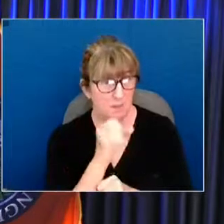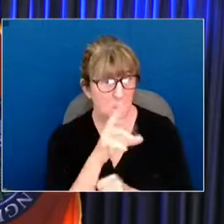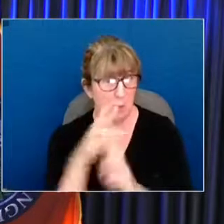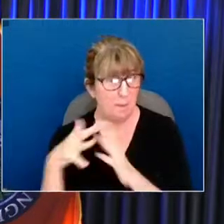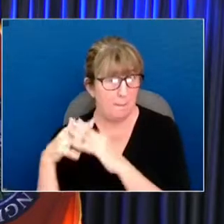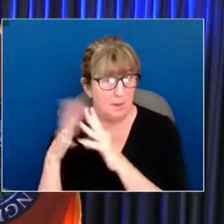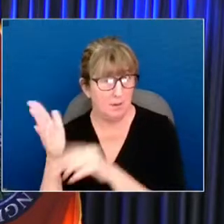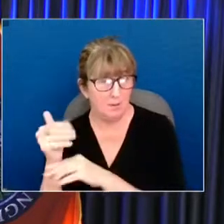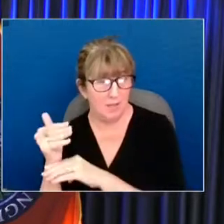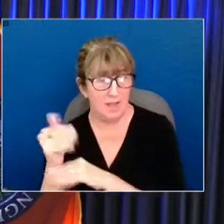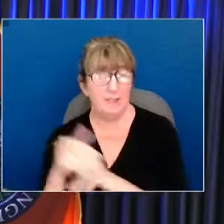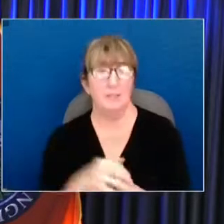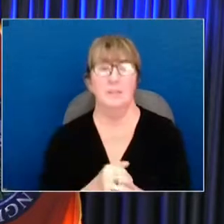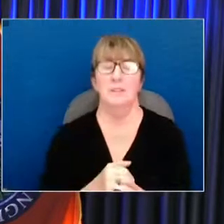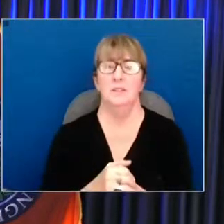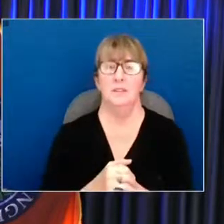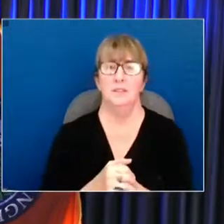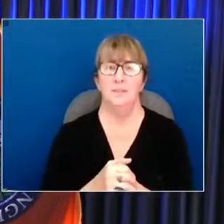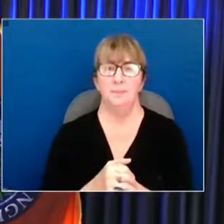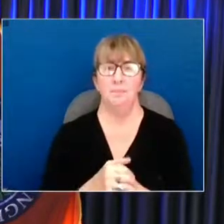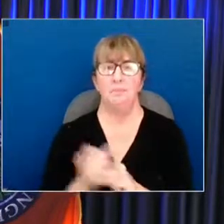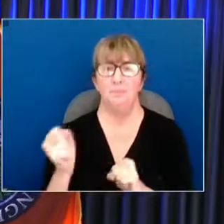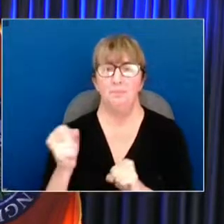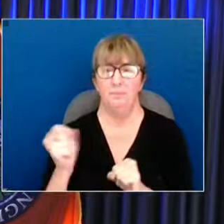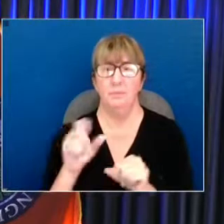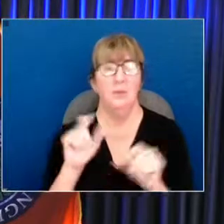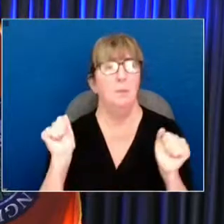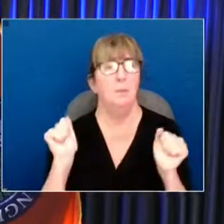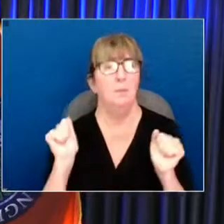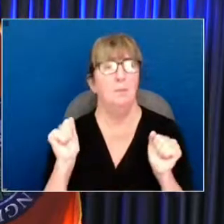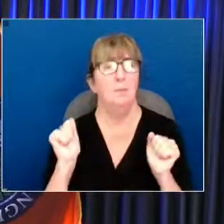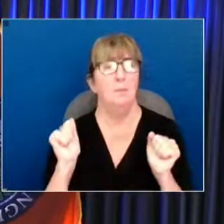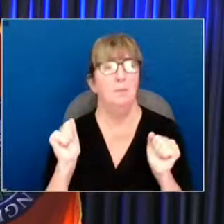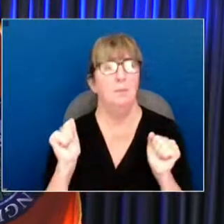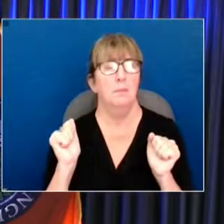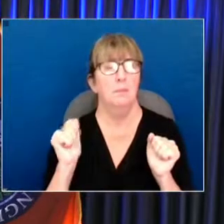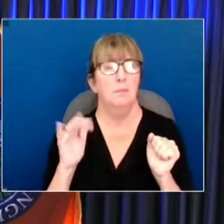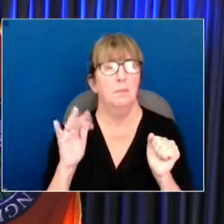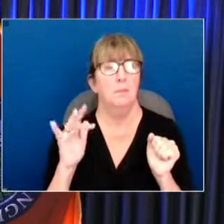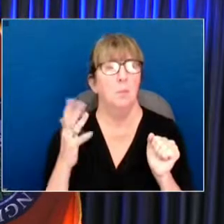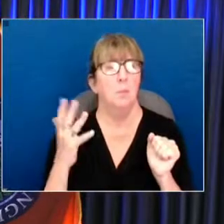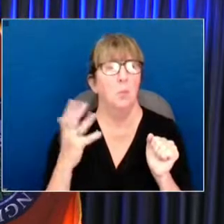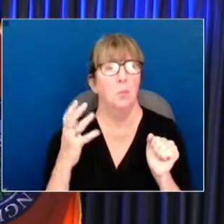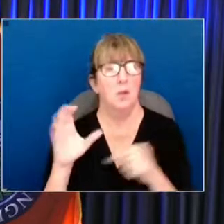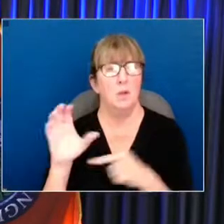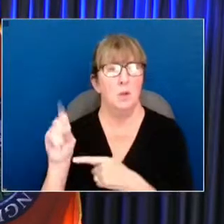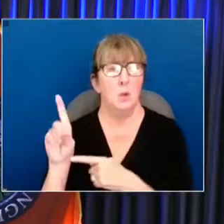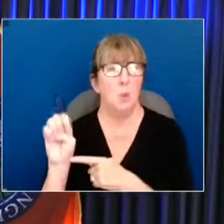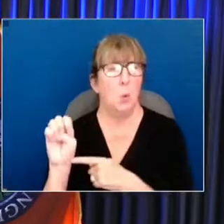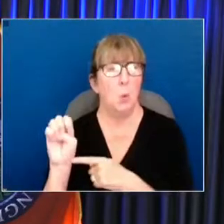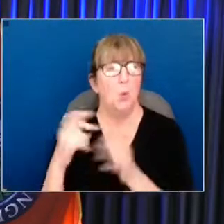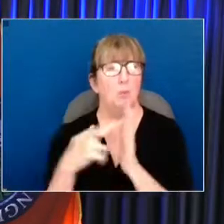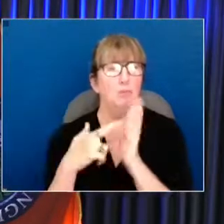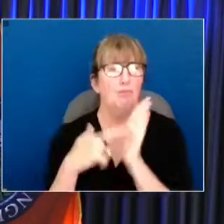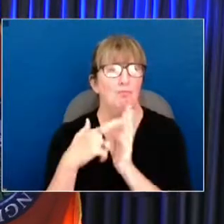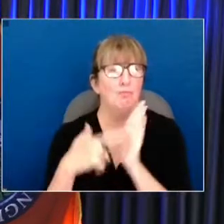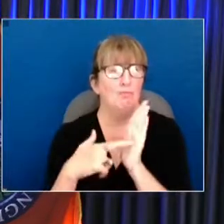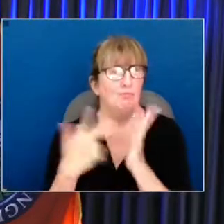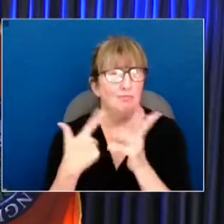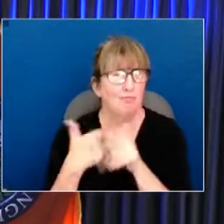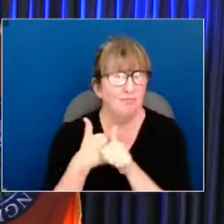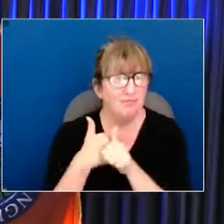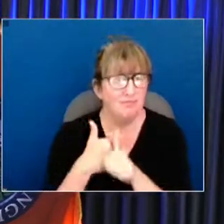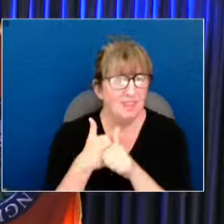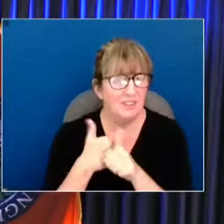that? I mean, if we're facing But we're also, that over, Okay. what is code though for this as well is the other thing I don't wanna